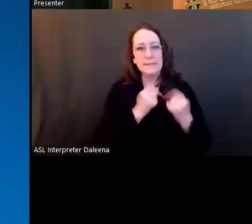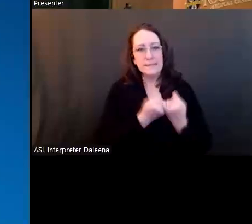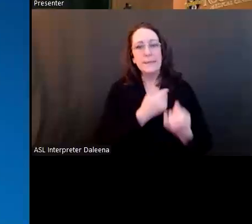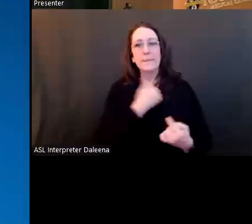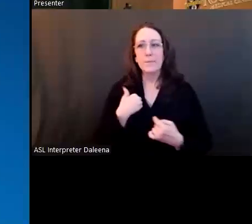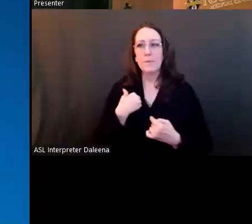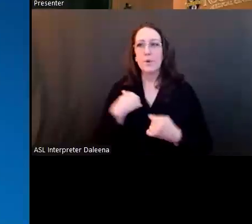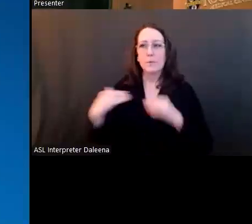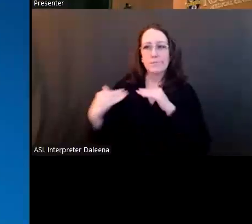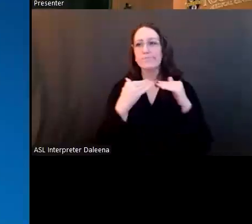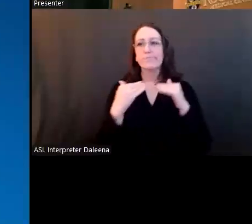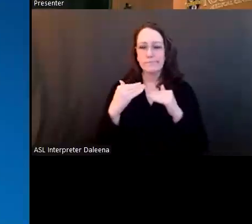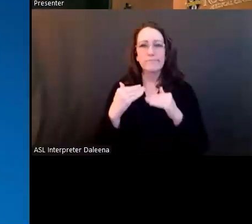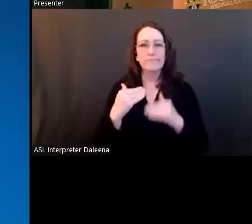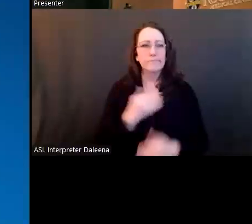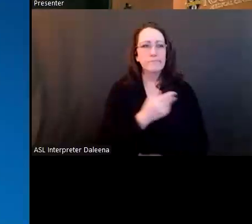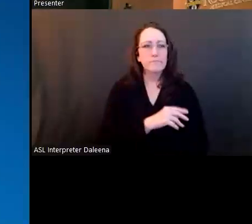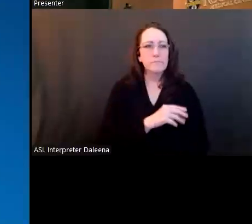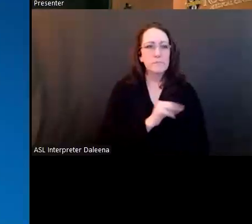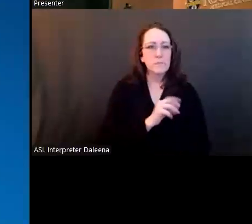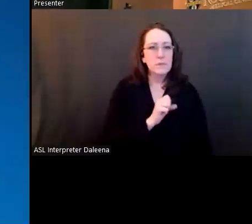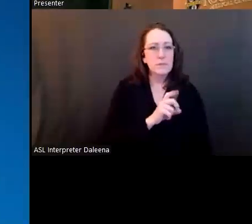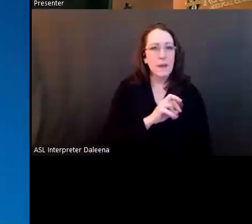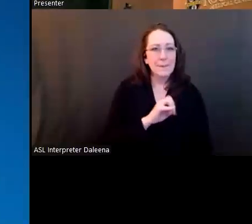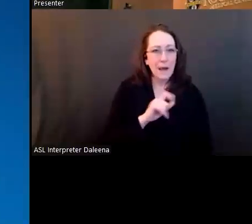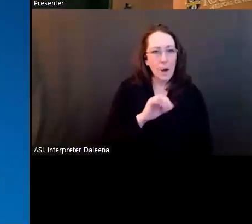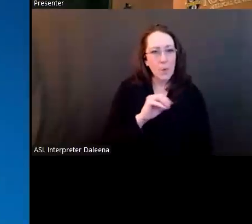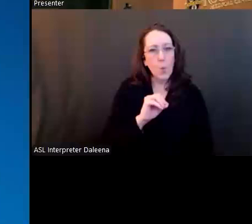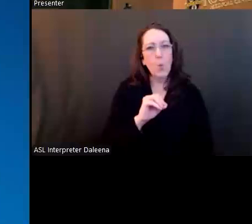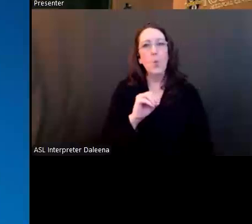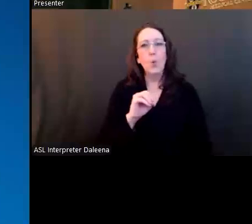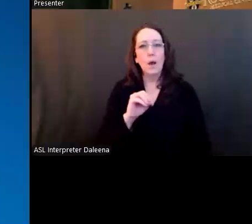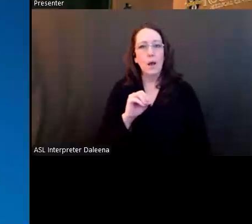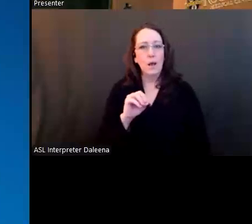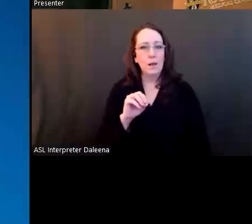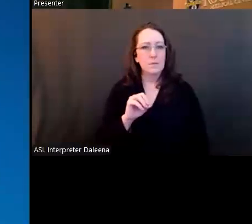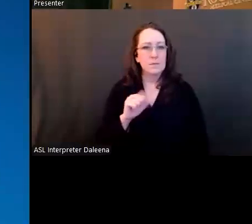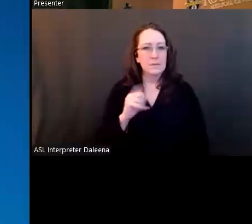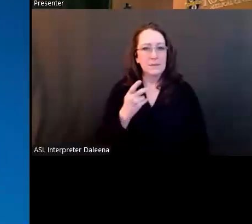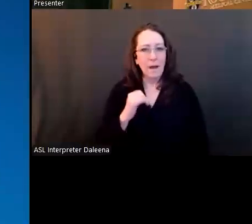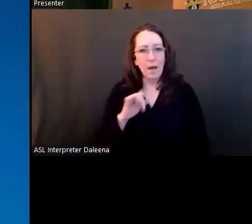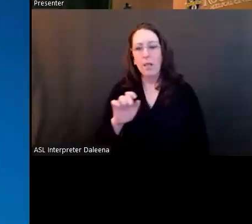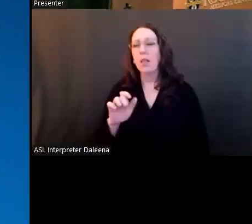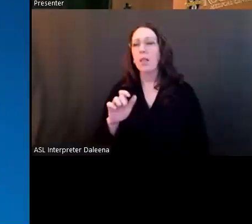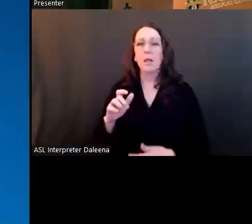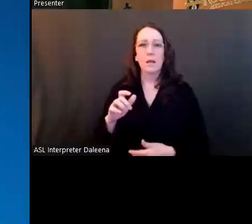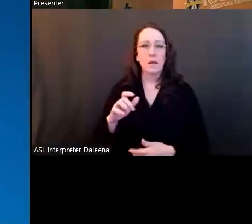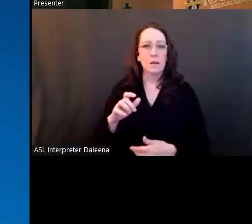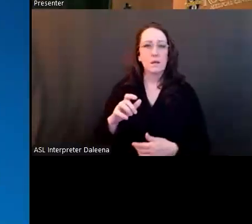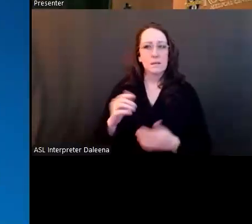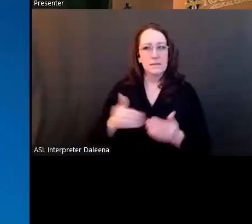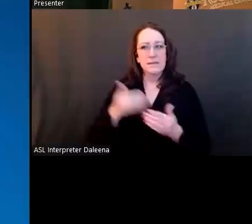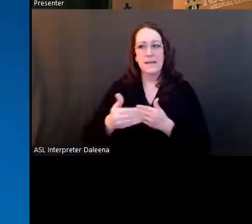Livia, Damiano, and Pam Geil, to share the exciting next steps in the community division.